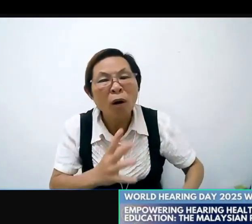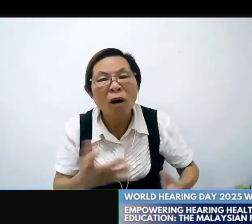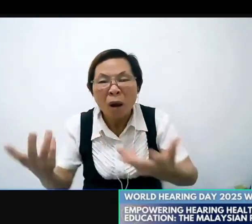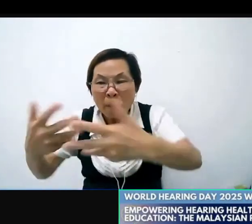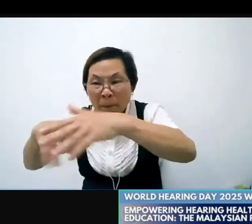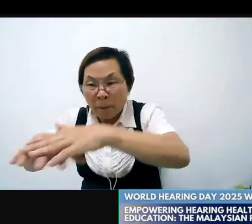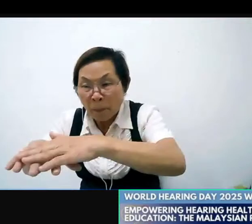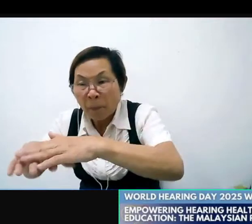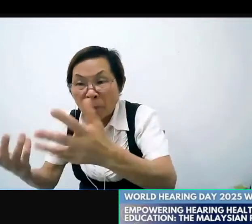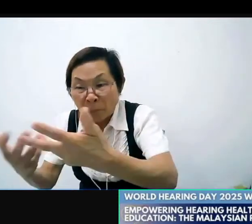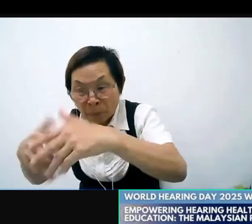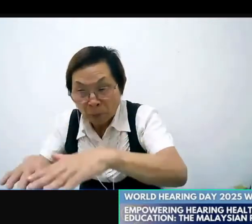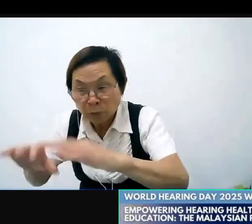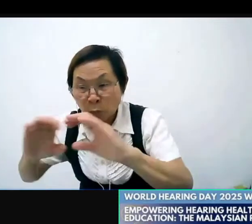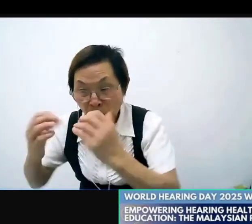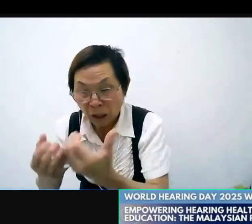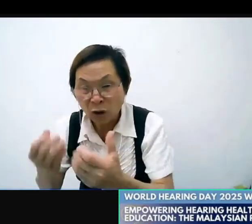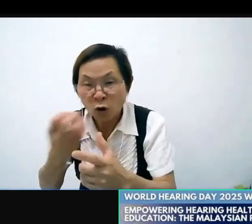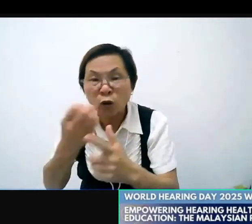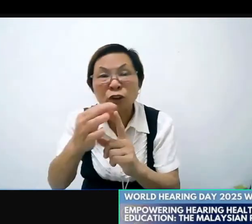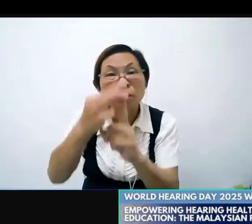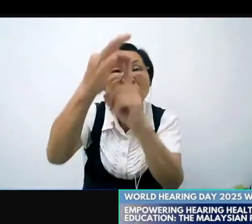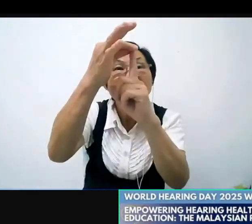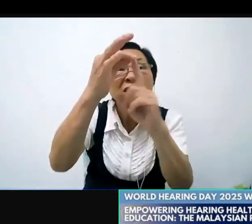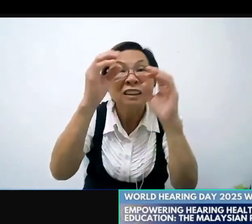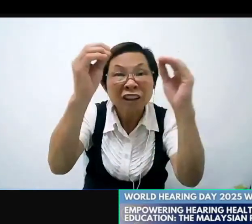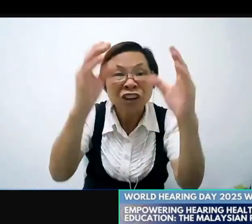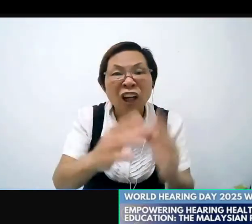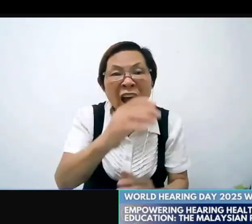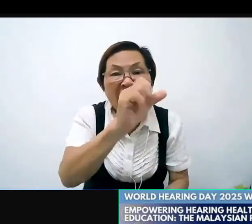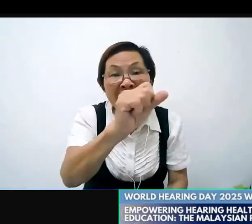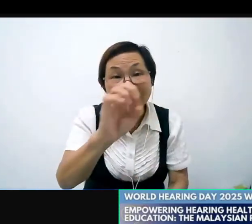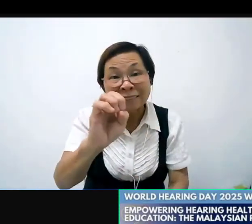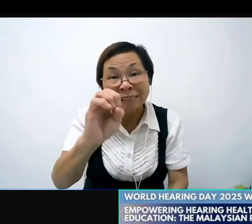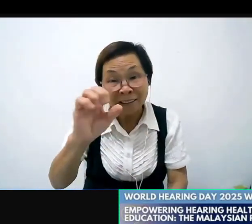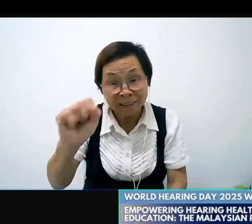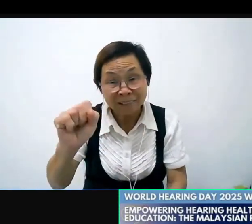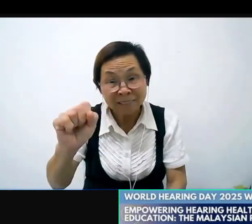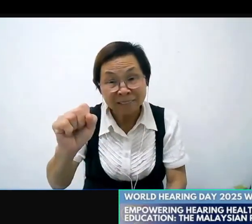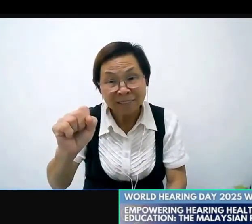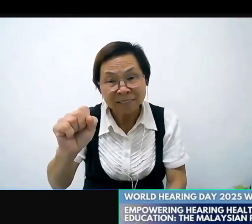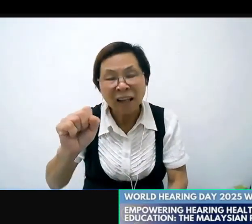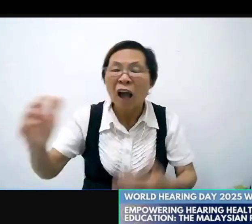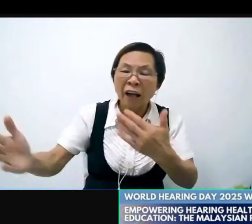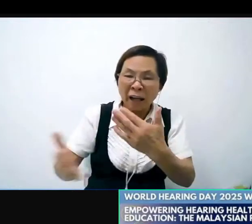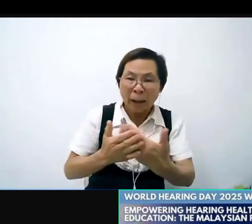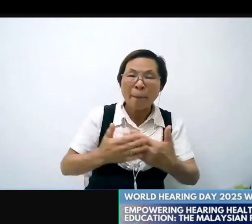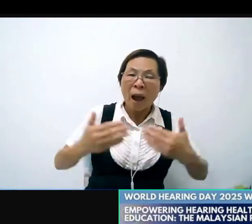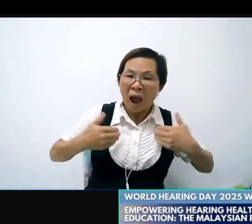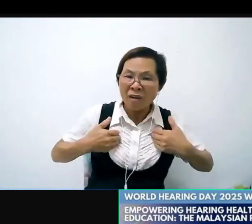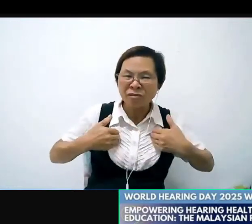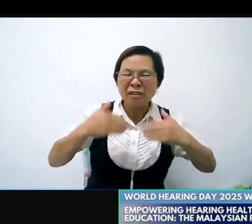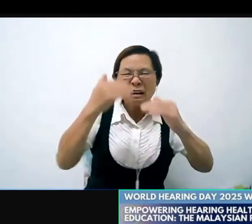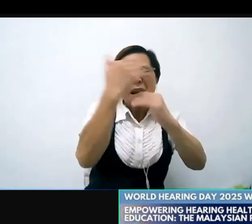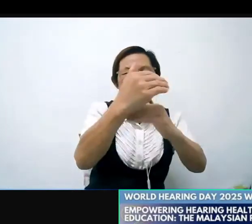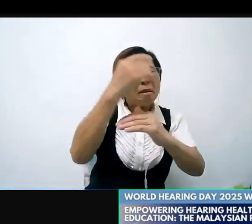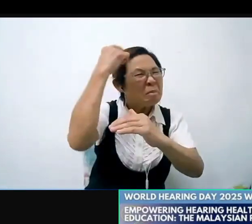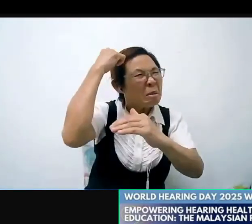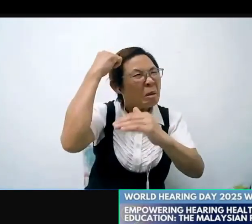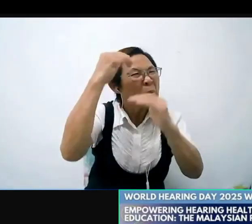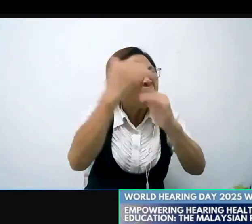special education teachers in SEIP or SES, all of them claim that they have very limited knowledge